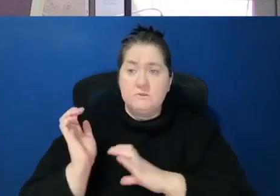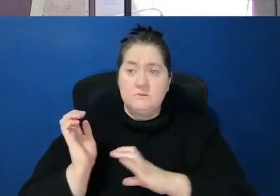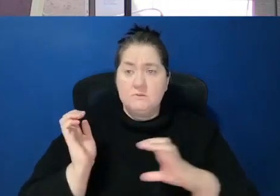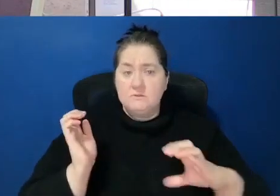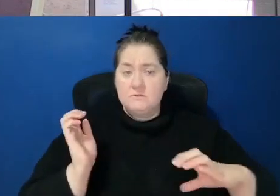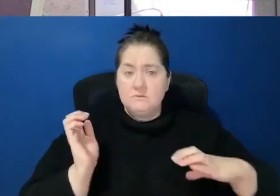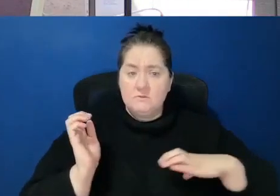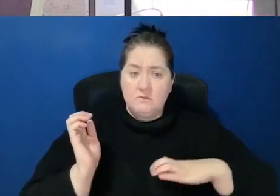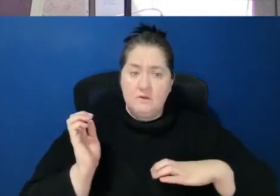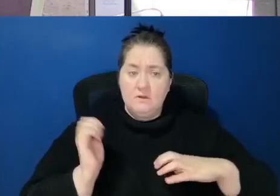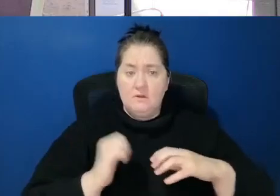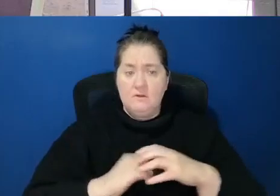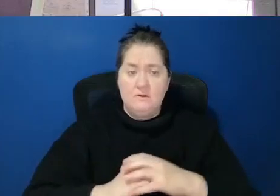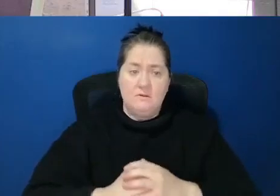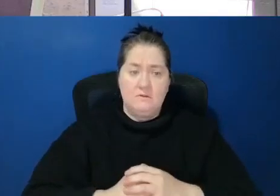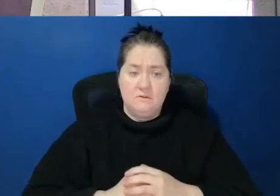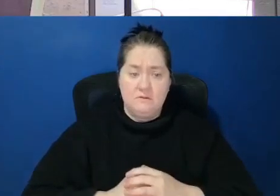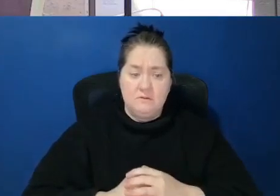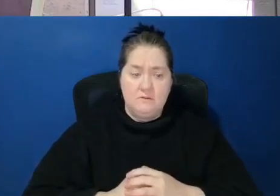Jesus